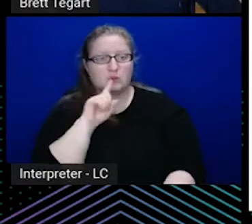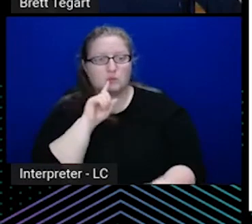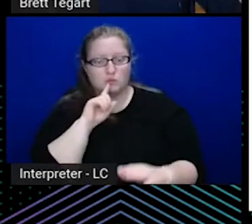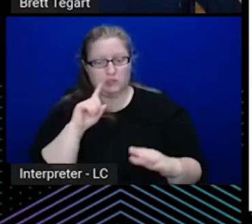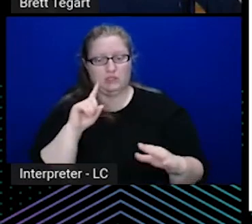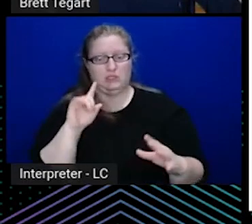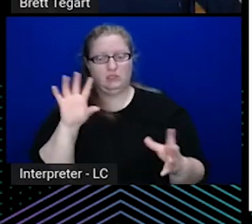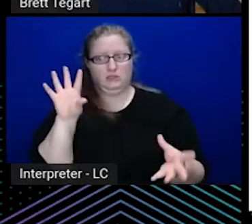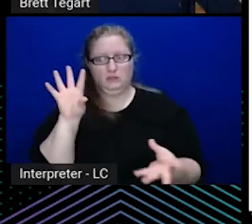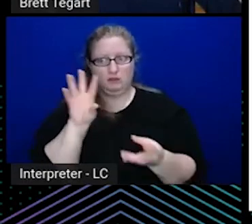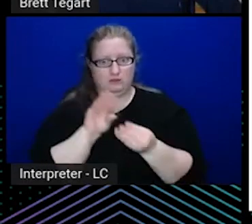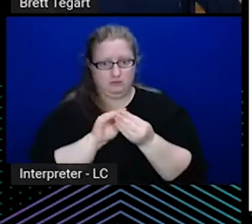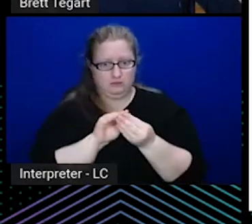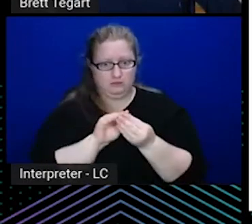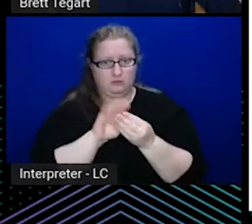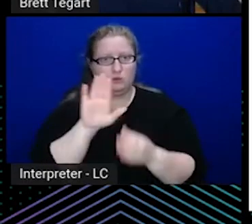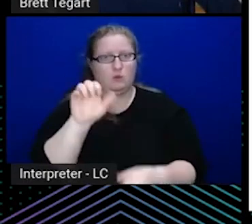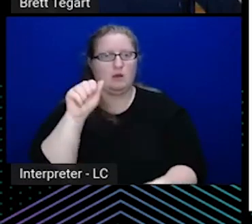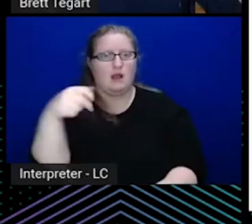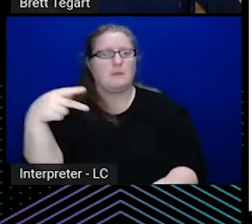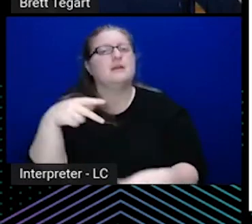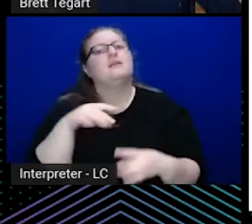Anything except for your application code, basically.